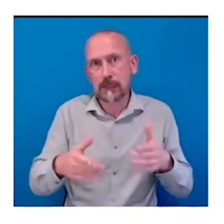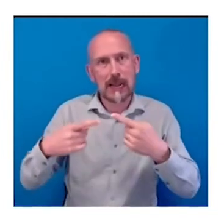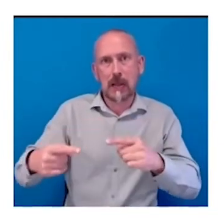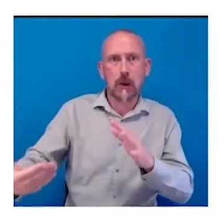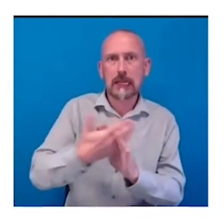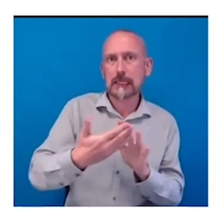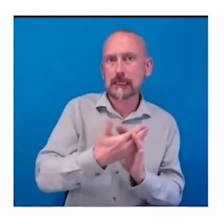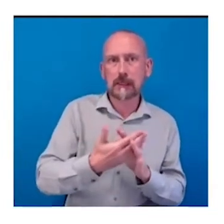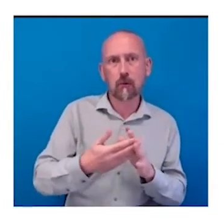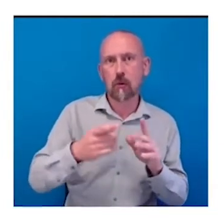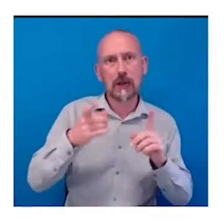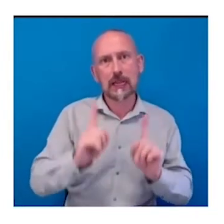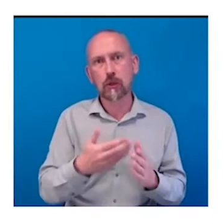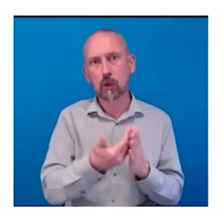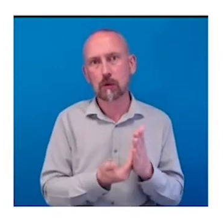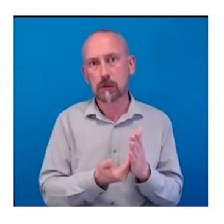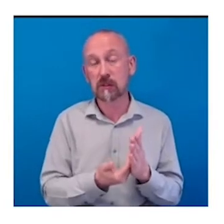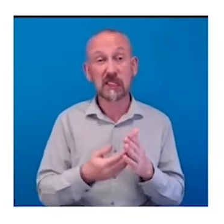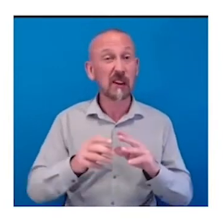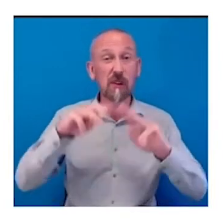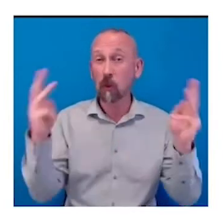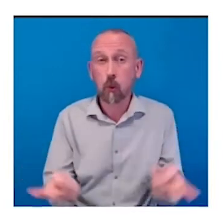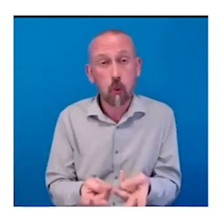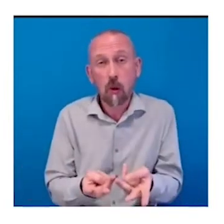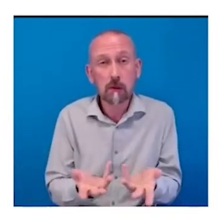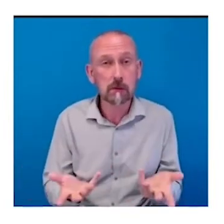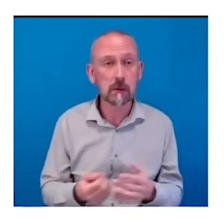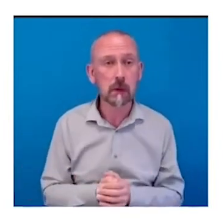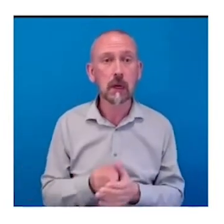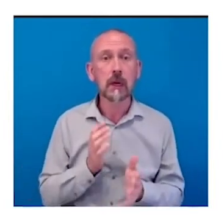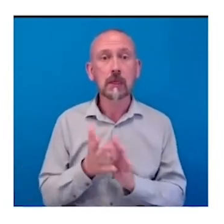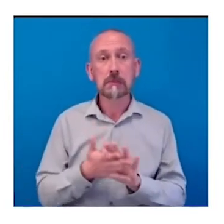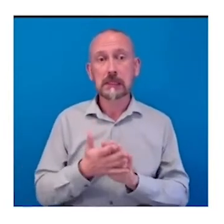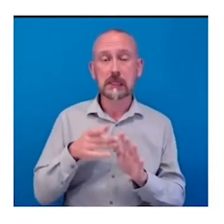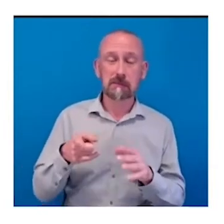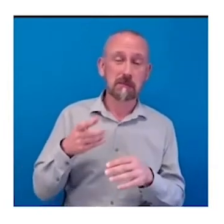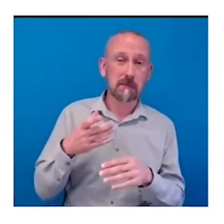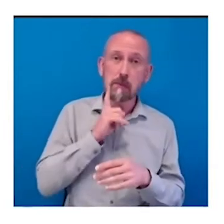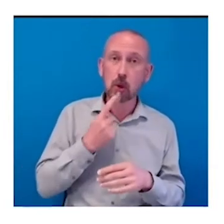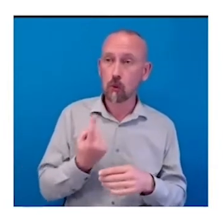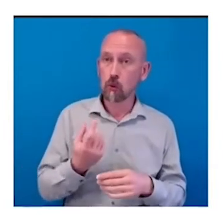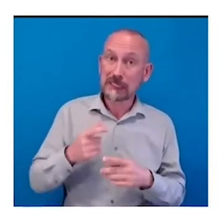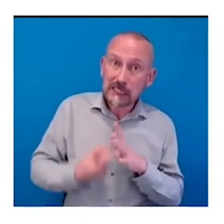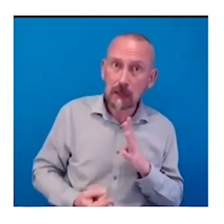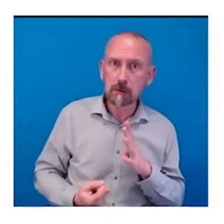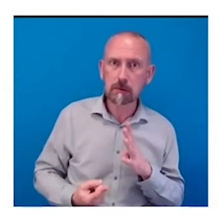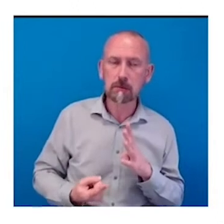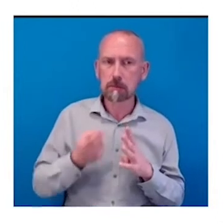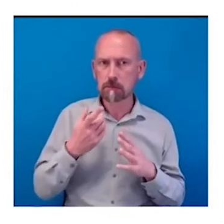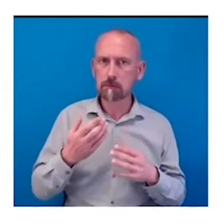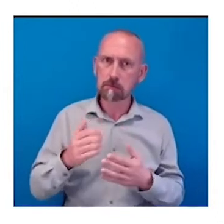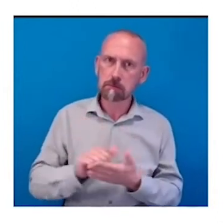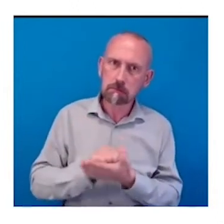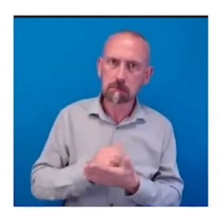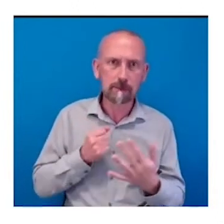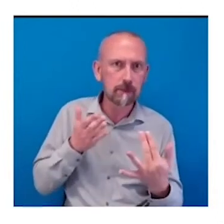world. It ensures access for persons with disabilities. Companies are protected against legal action, and it's just